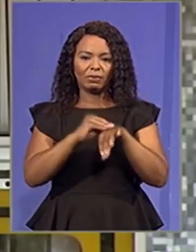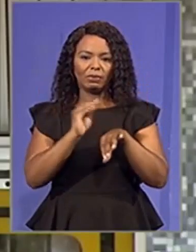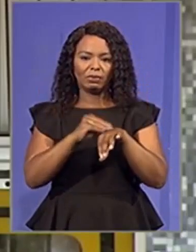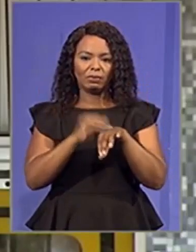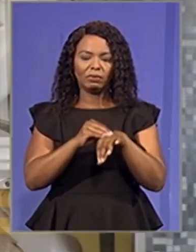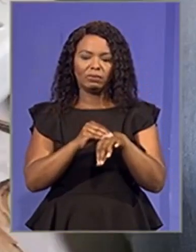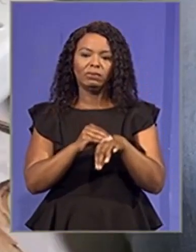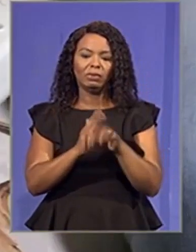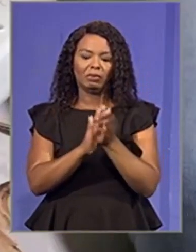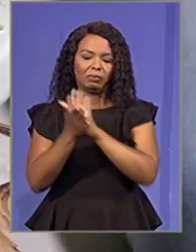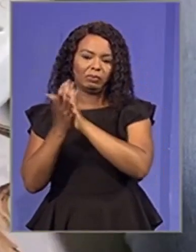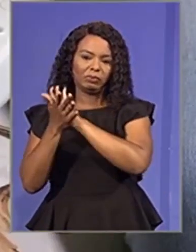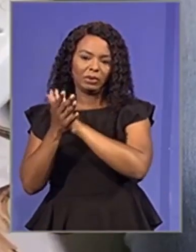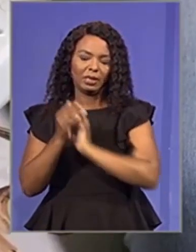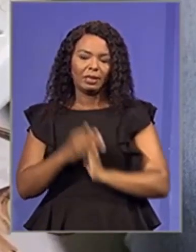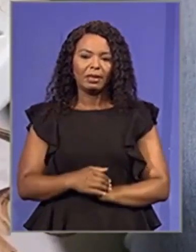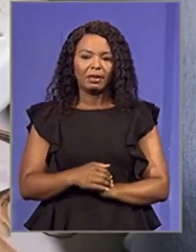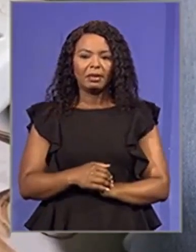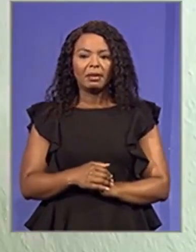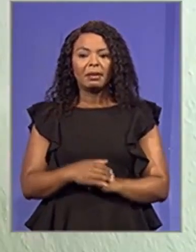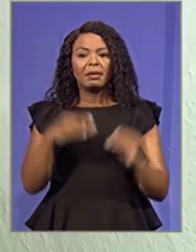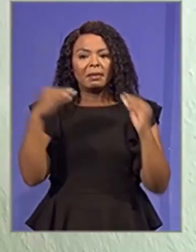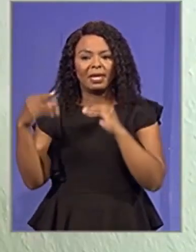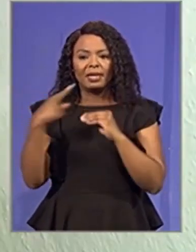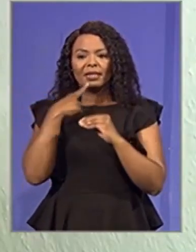as well. Bareki ba eletswa hore ba time